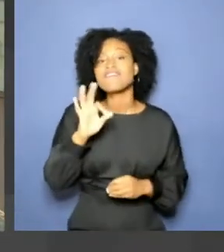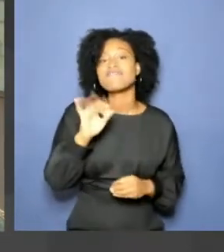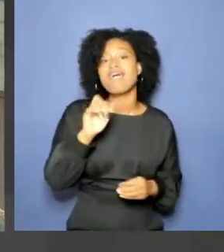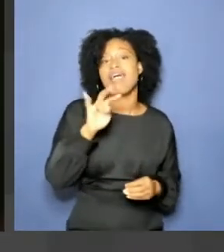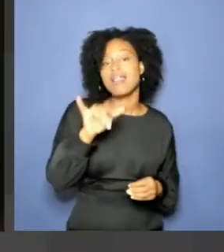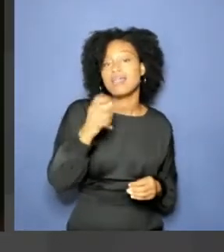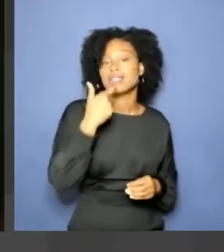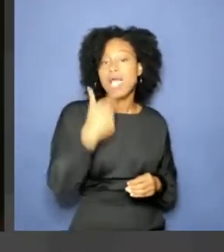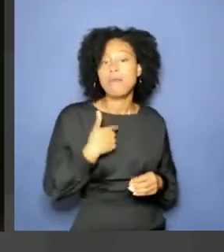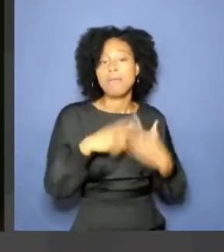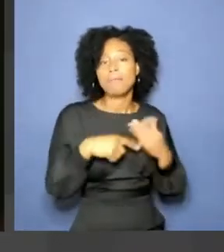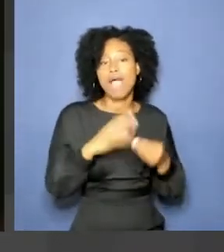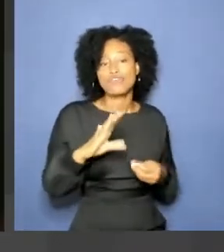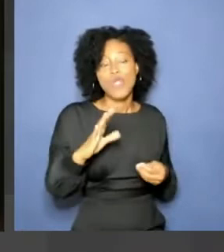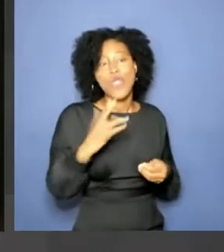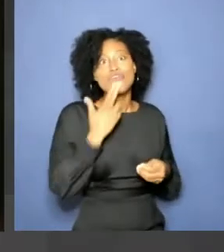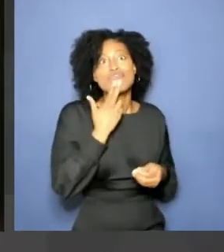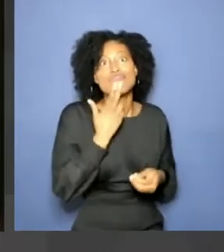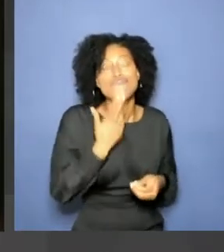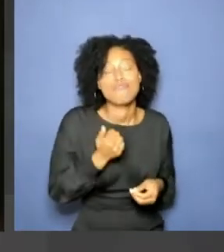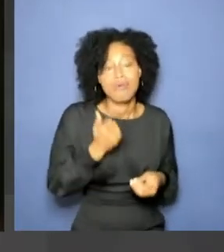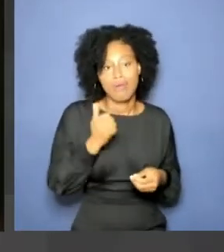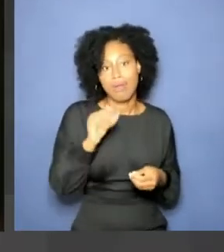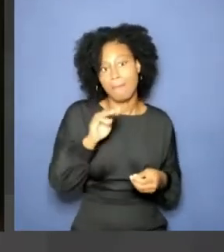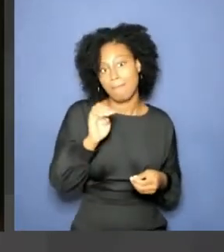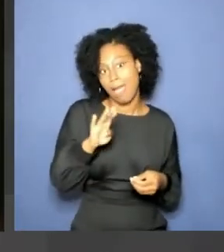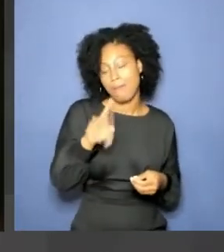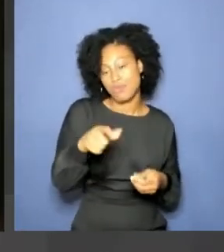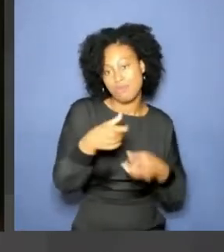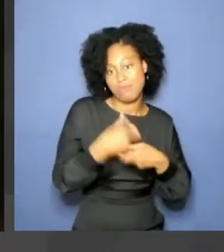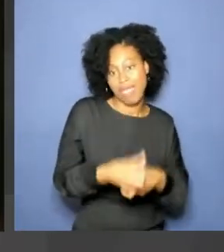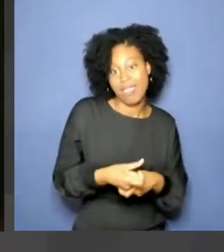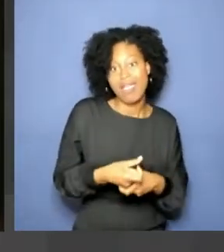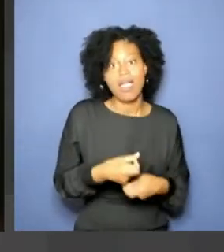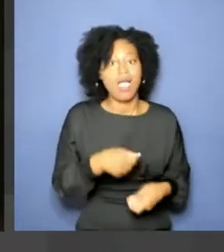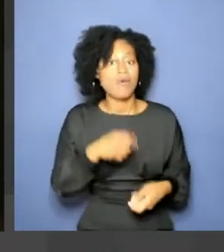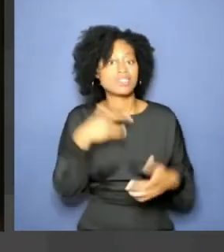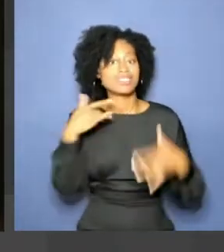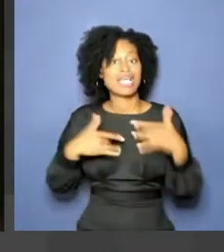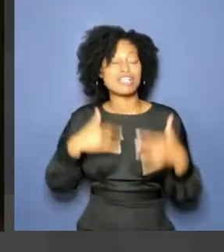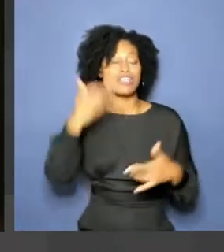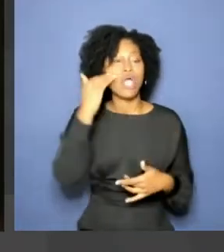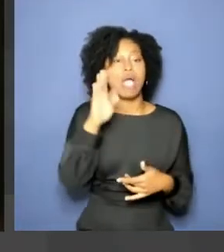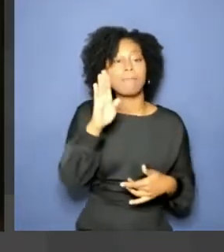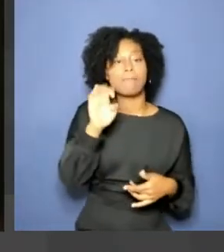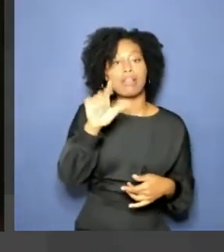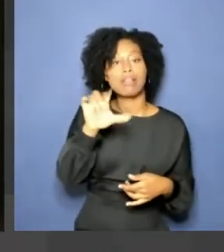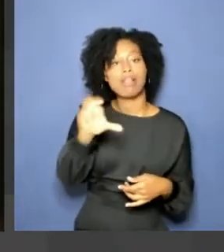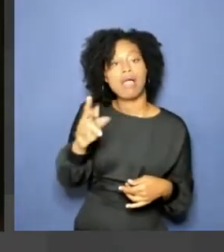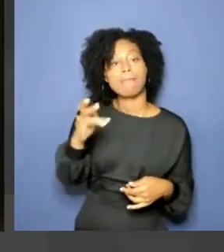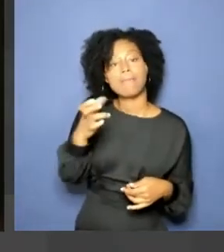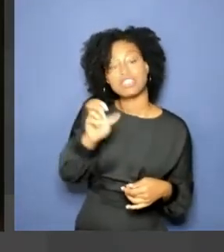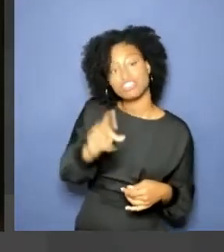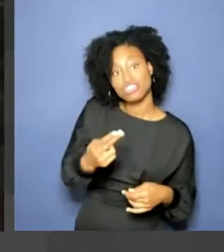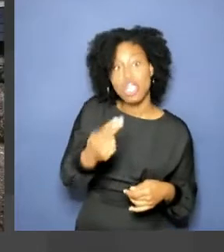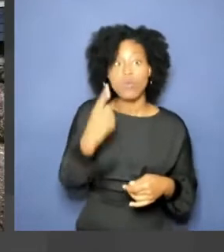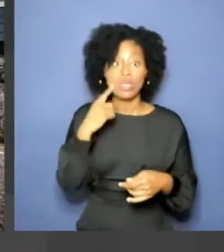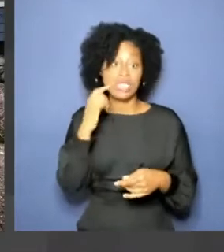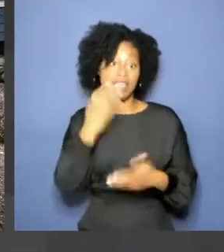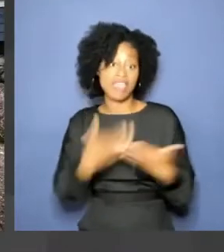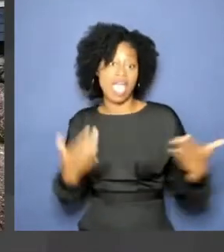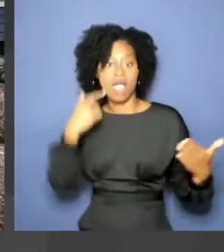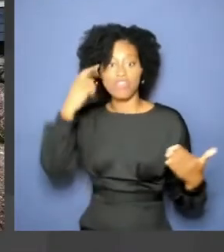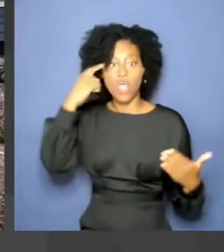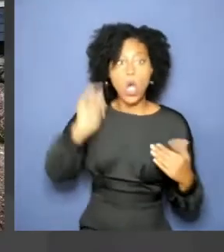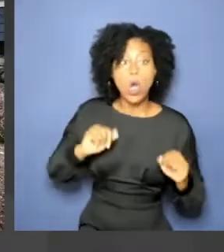made. Thank you. Yes, I was so excited to know that Blockbench was a thing because I immediately thought I need to add my dogs to Minecraft. I